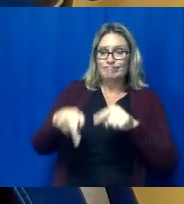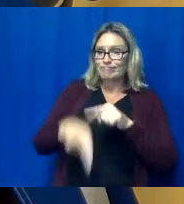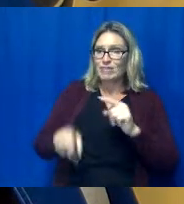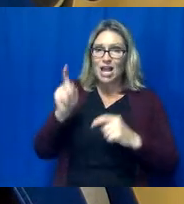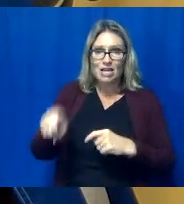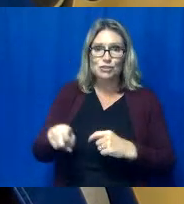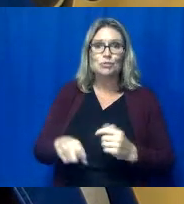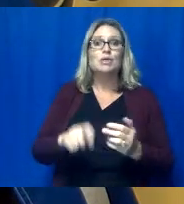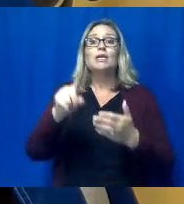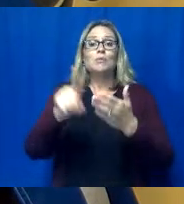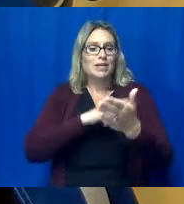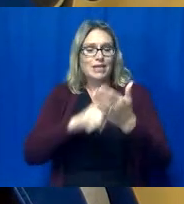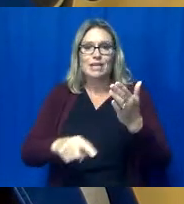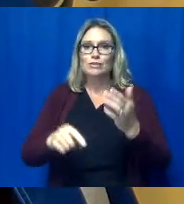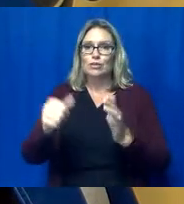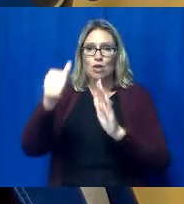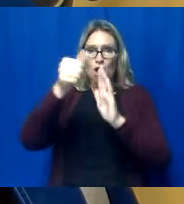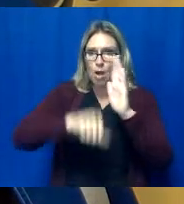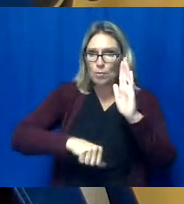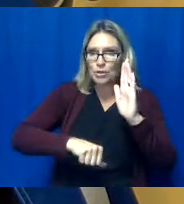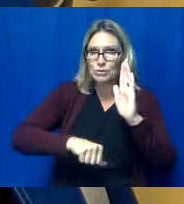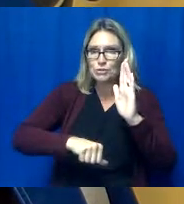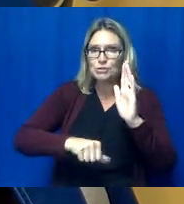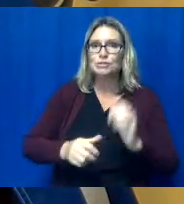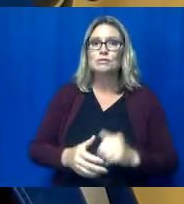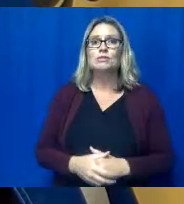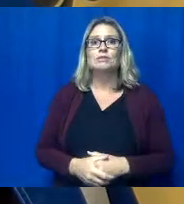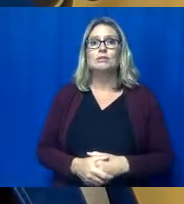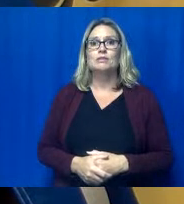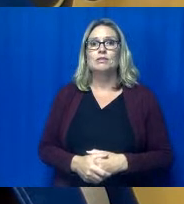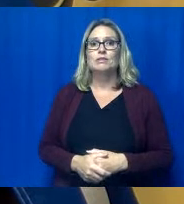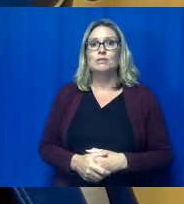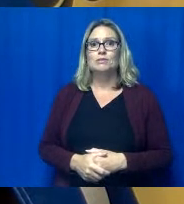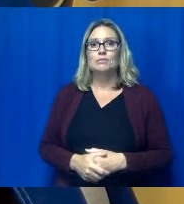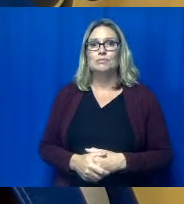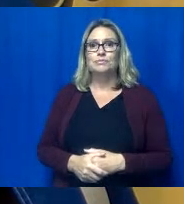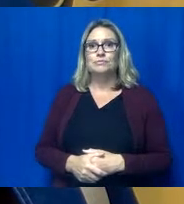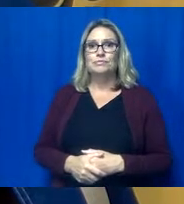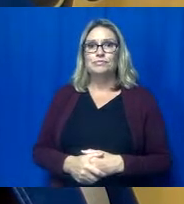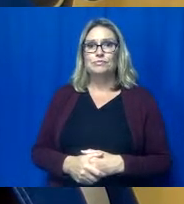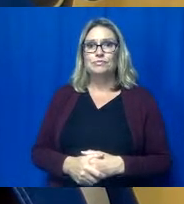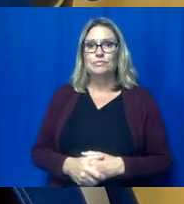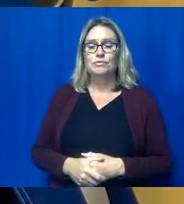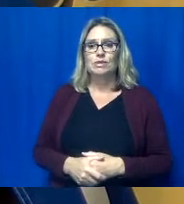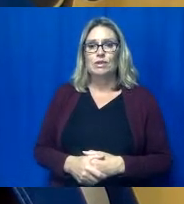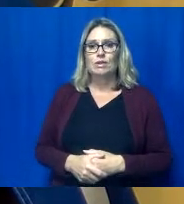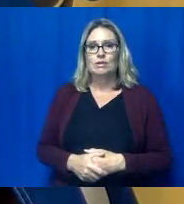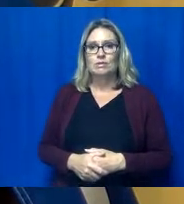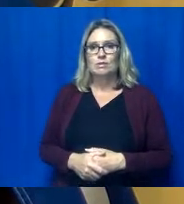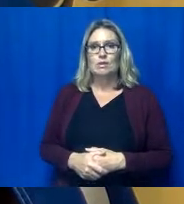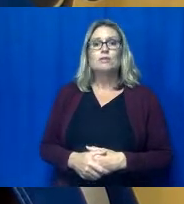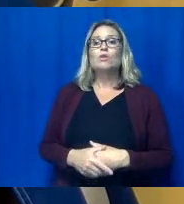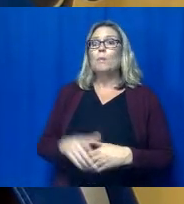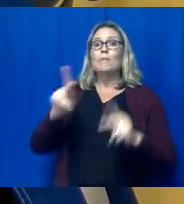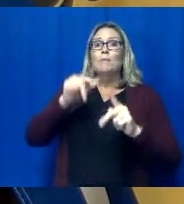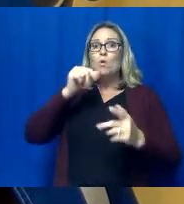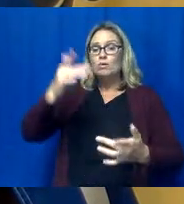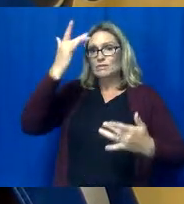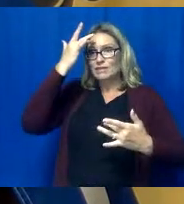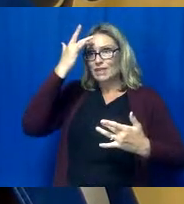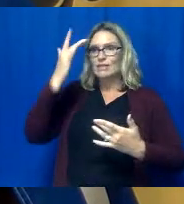cancel surgeries. We've had to reduce the managing chronic diseases,